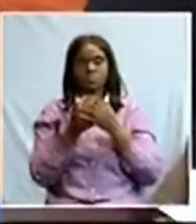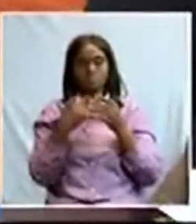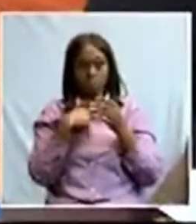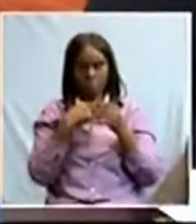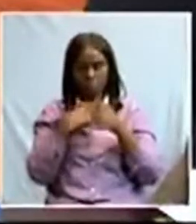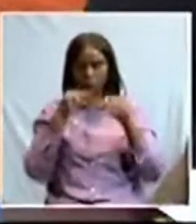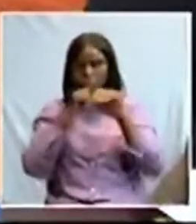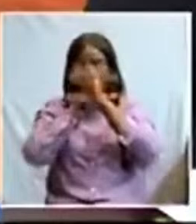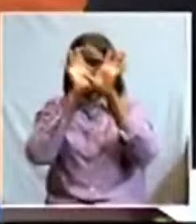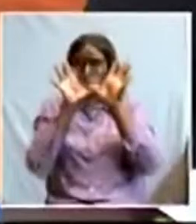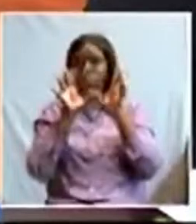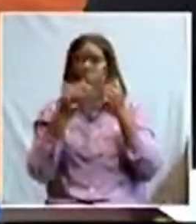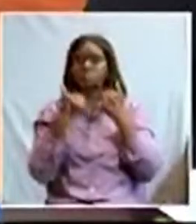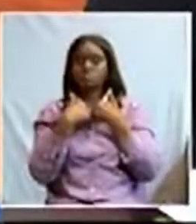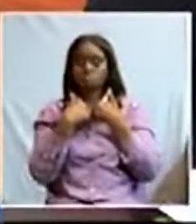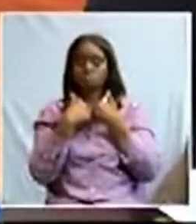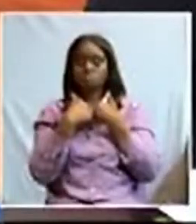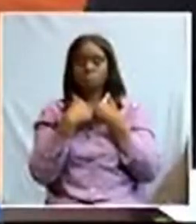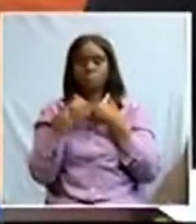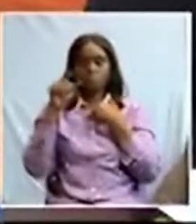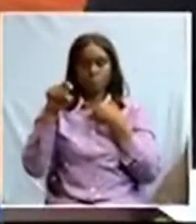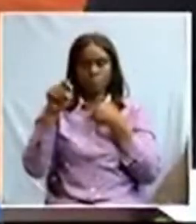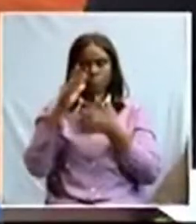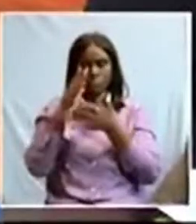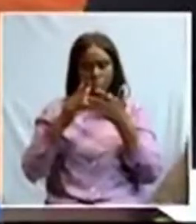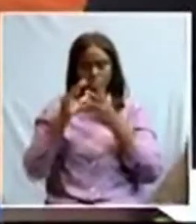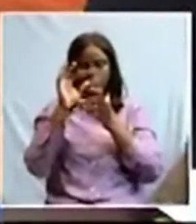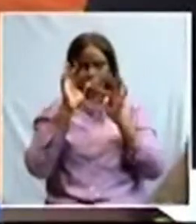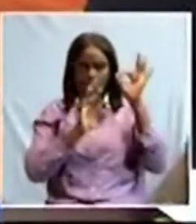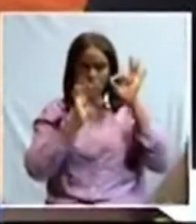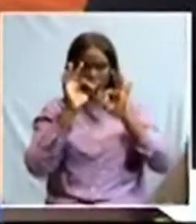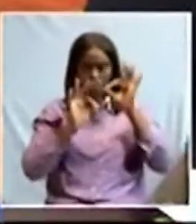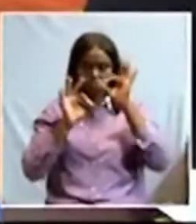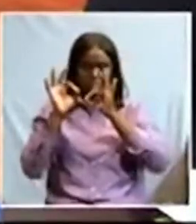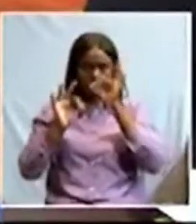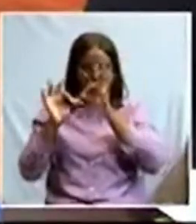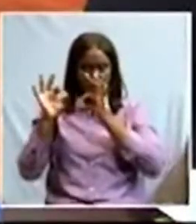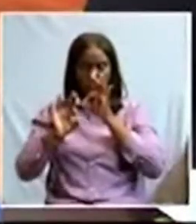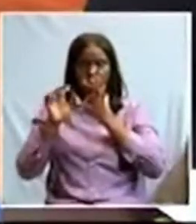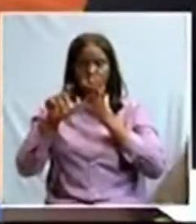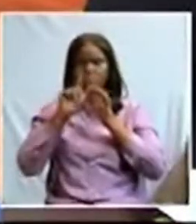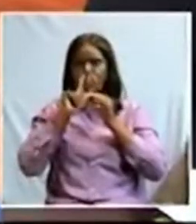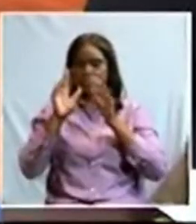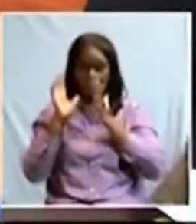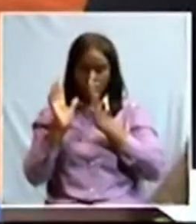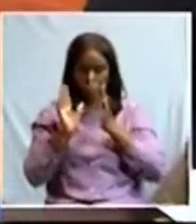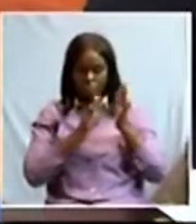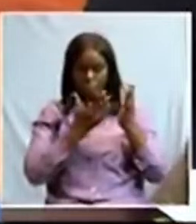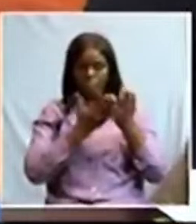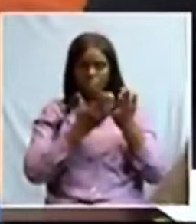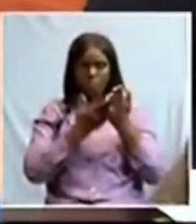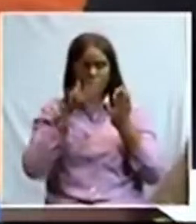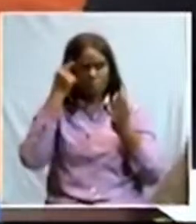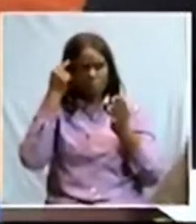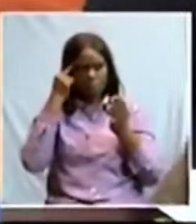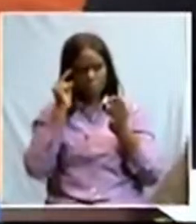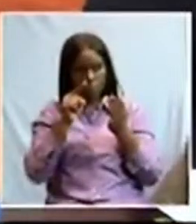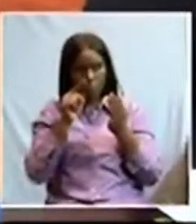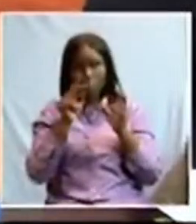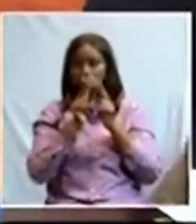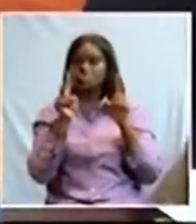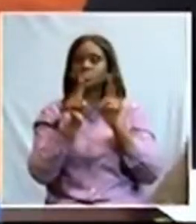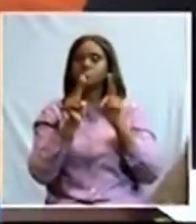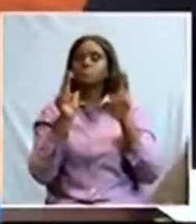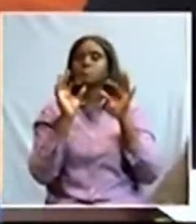clearly it needs some modifications. The intentions of government are very well,